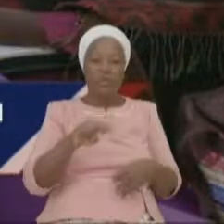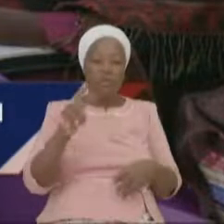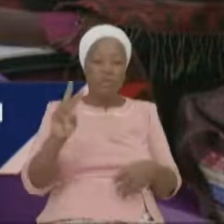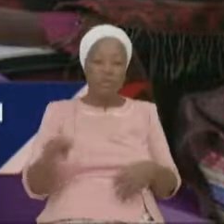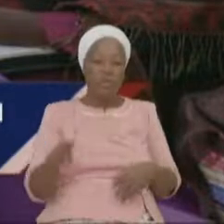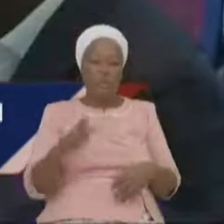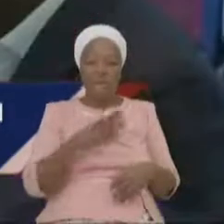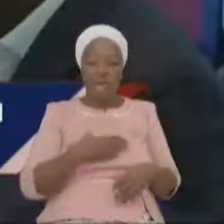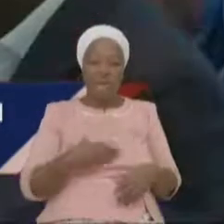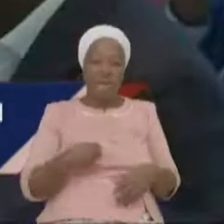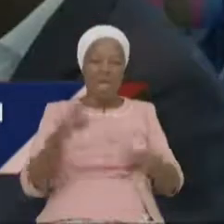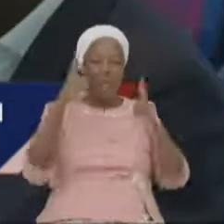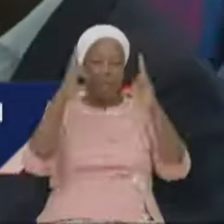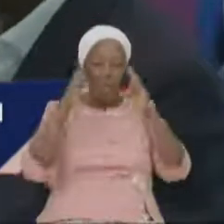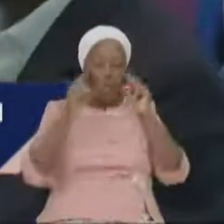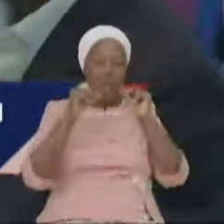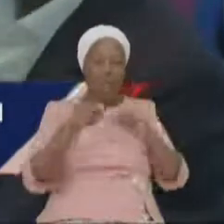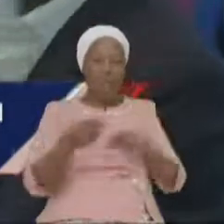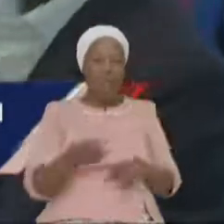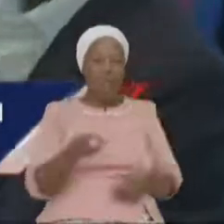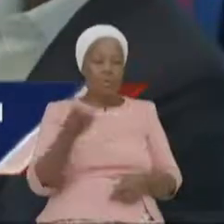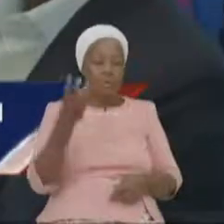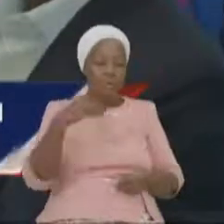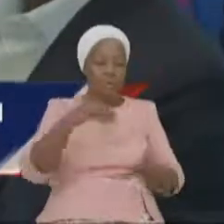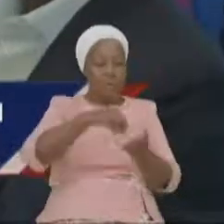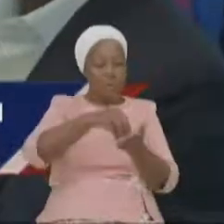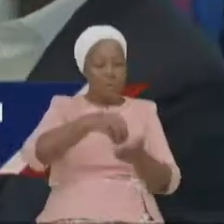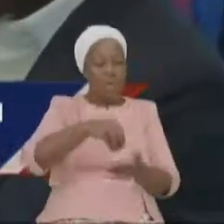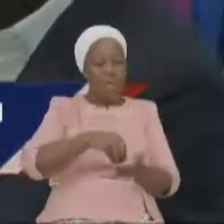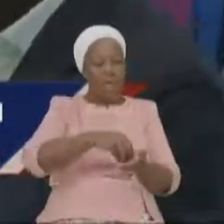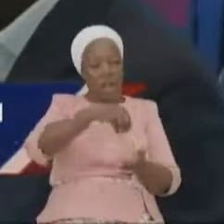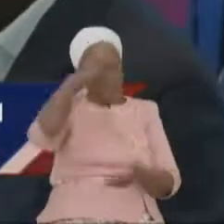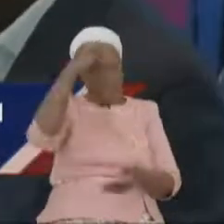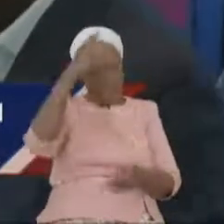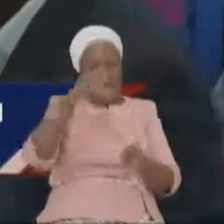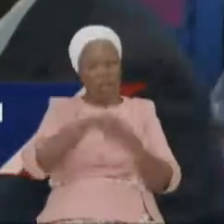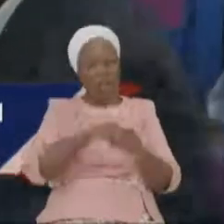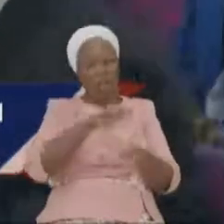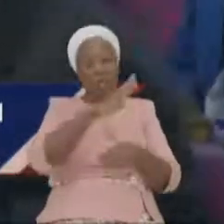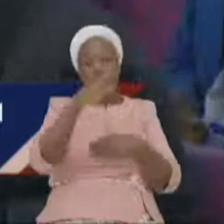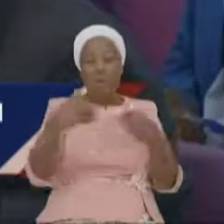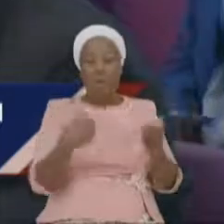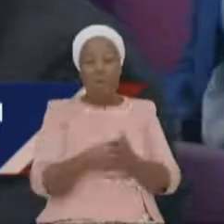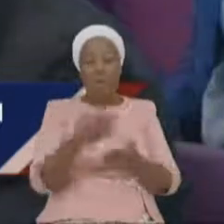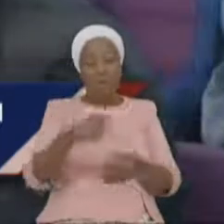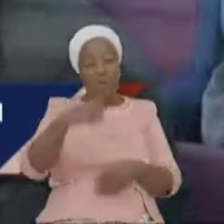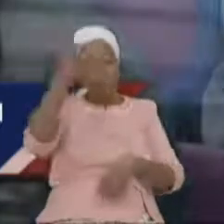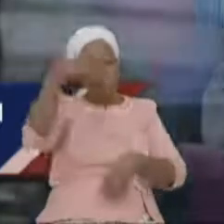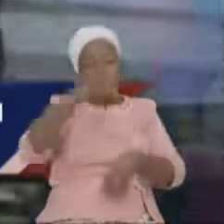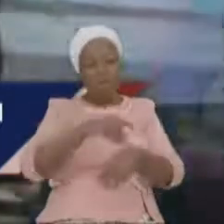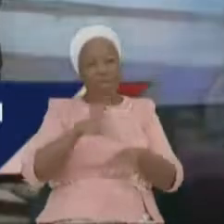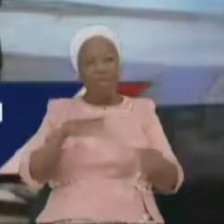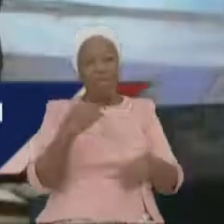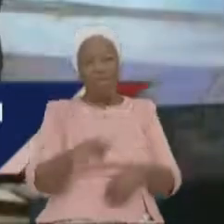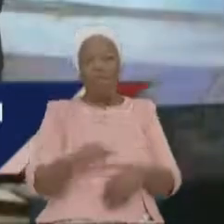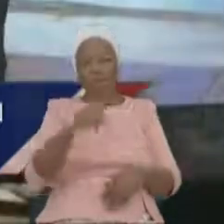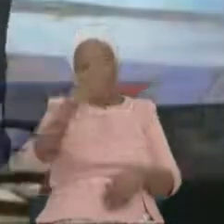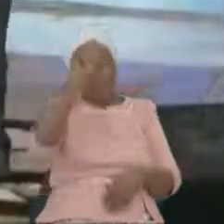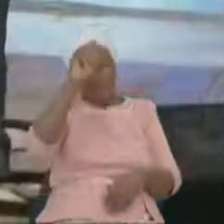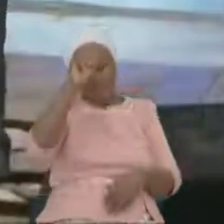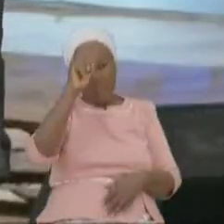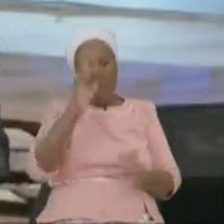and Moses was learned in all the wisdom of the Egyptians, and he was mighty